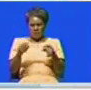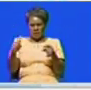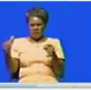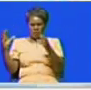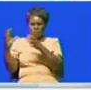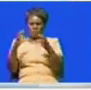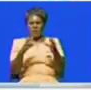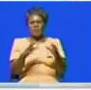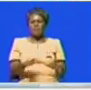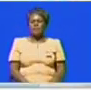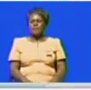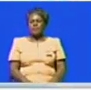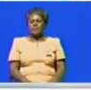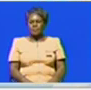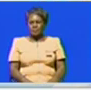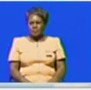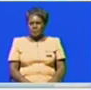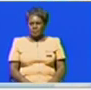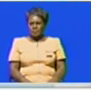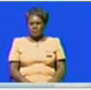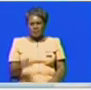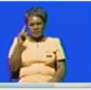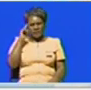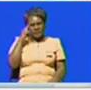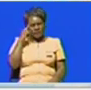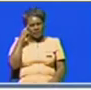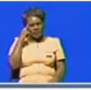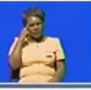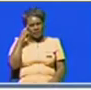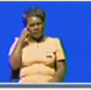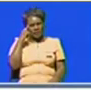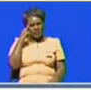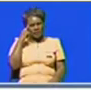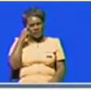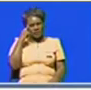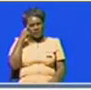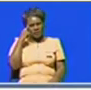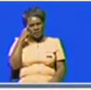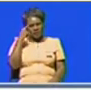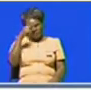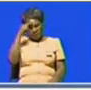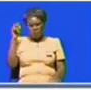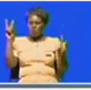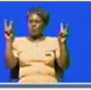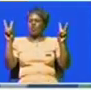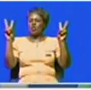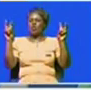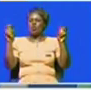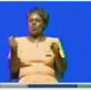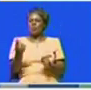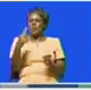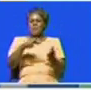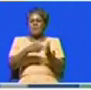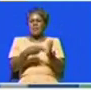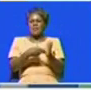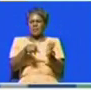parties in the court. Can we hear from Senator? Yeah, I mean, I think that's ridiculous. Just because the issues were raised does not